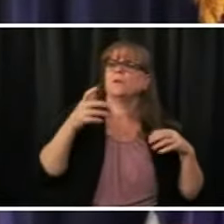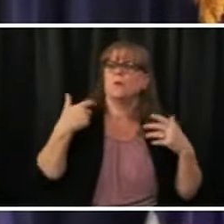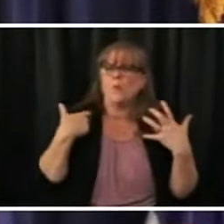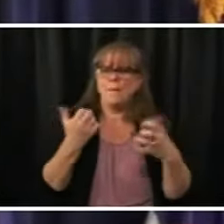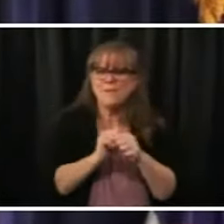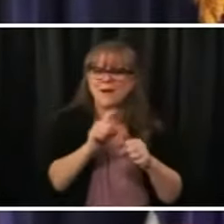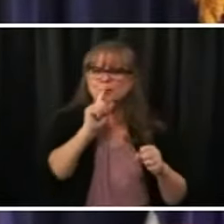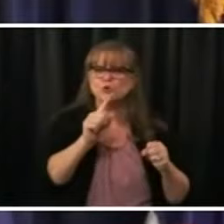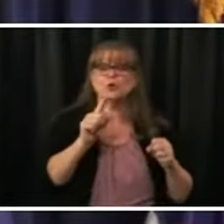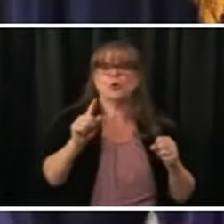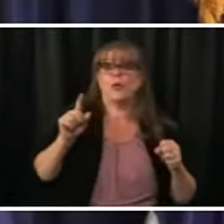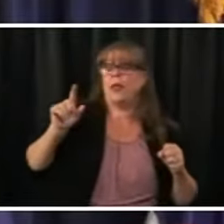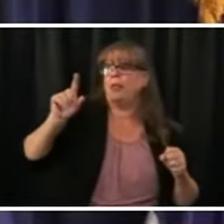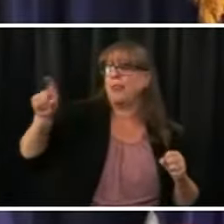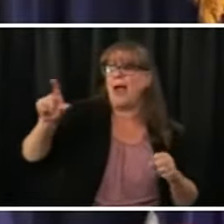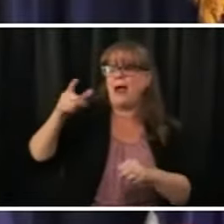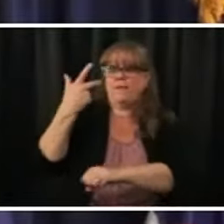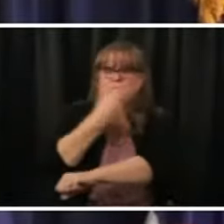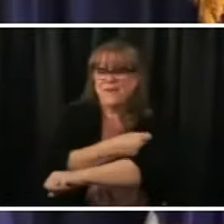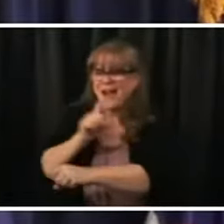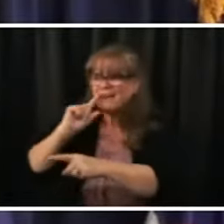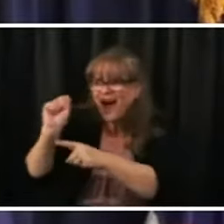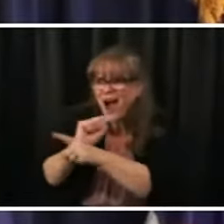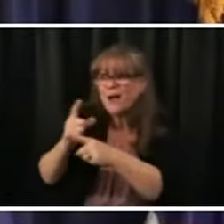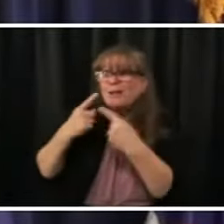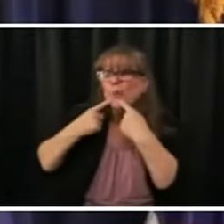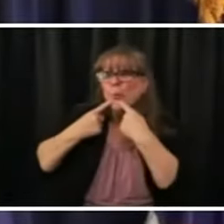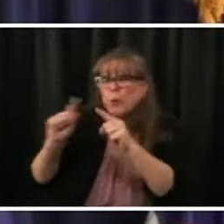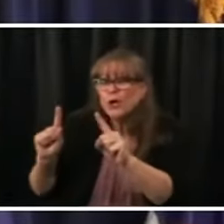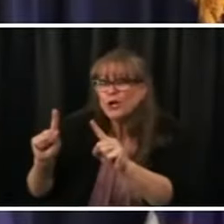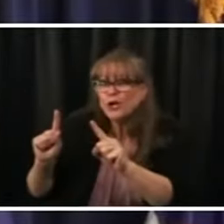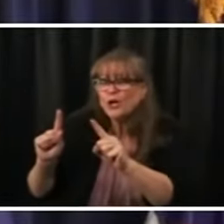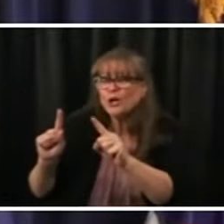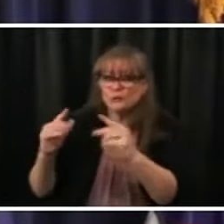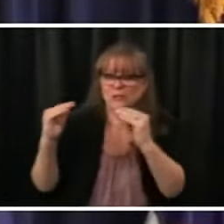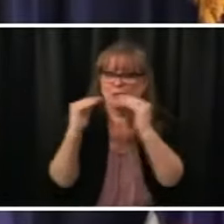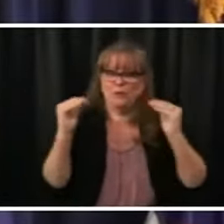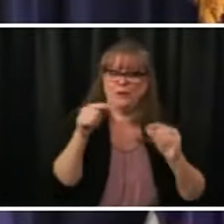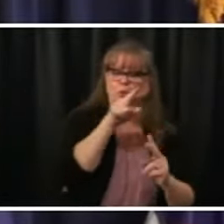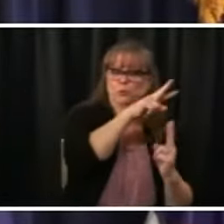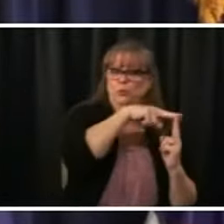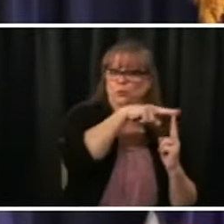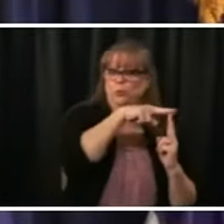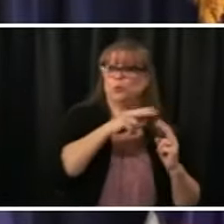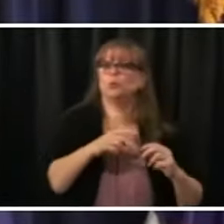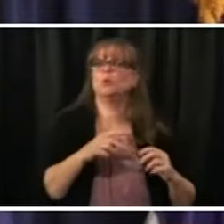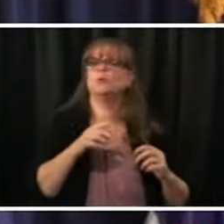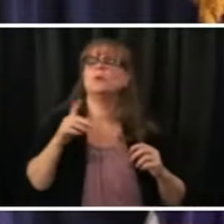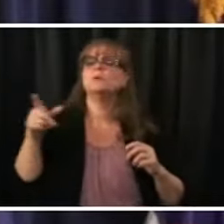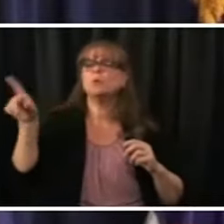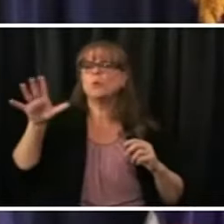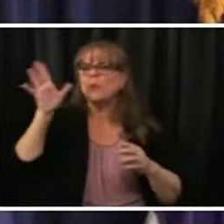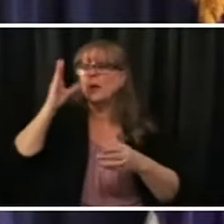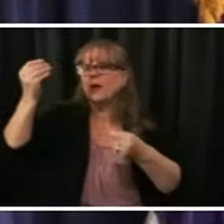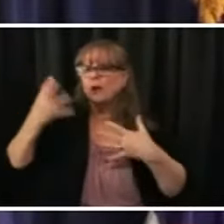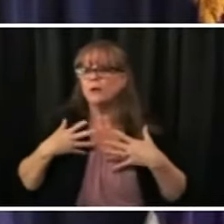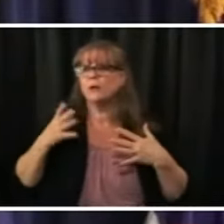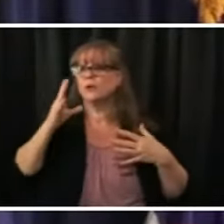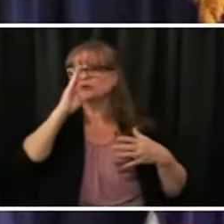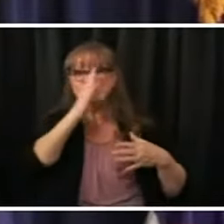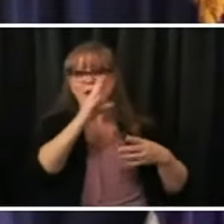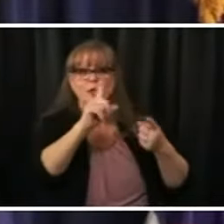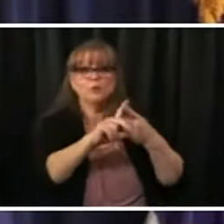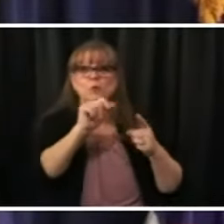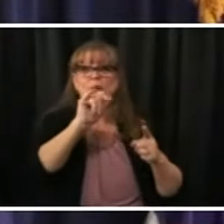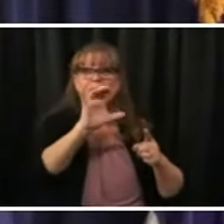horizon. There was also some discussion of the federal program around direct to pharmacies and now direct to community health clinics. And I share the